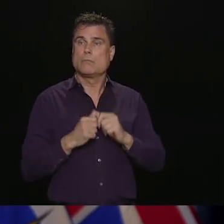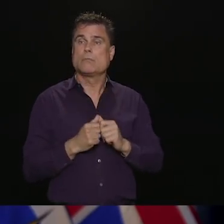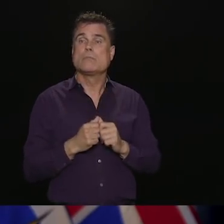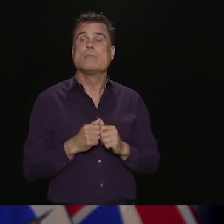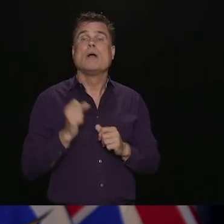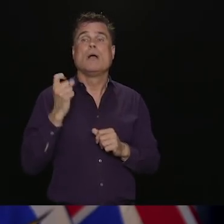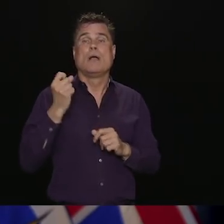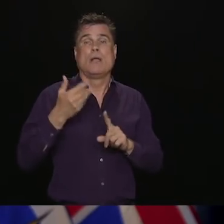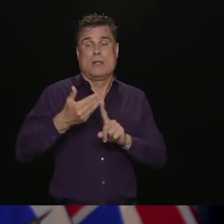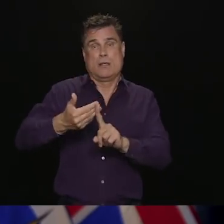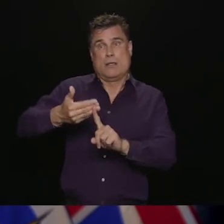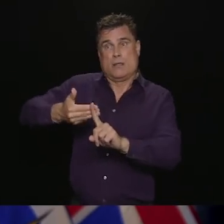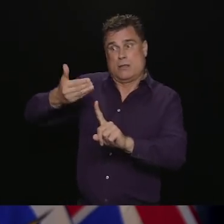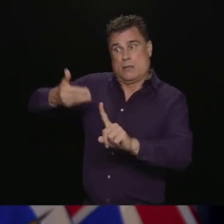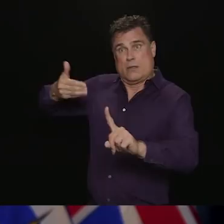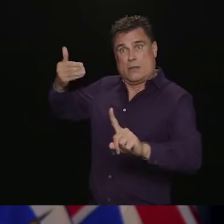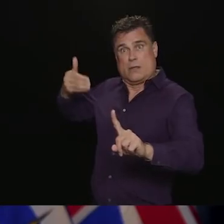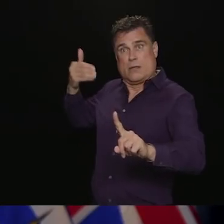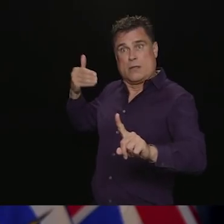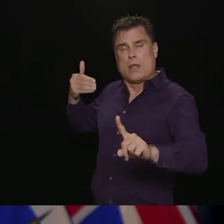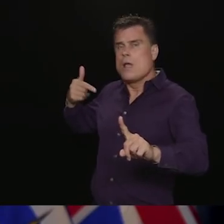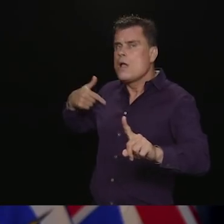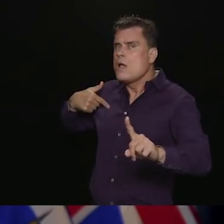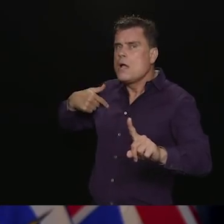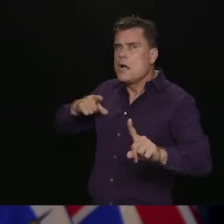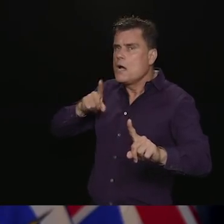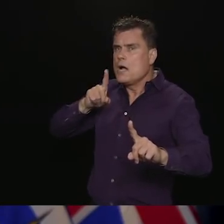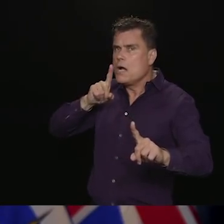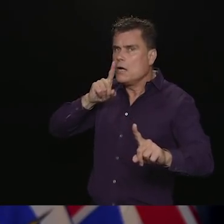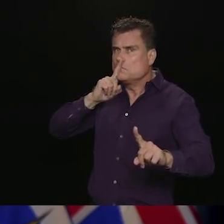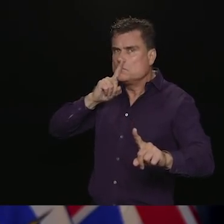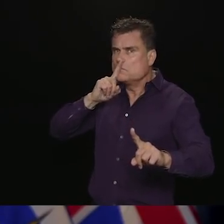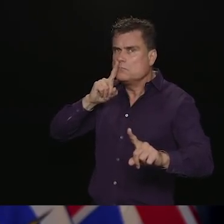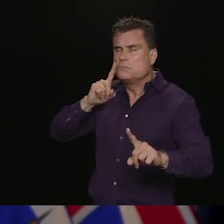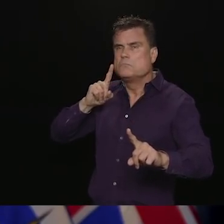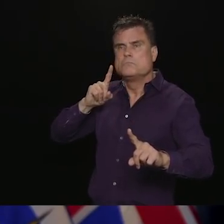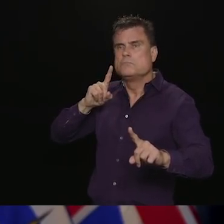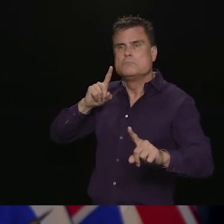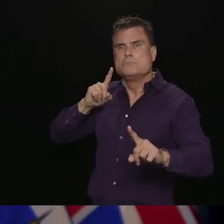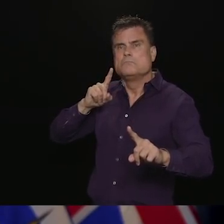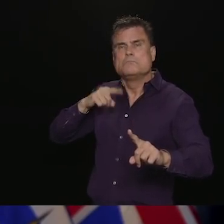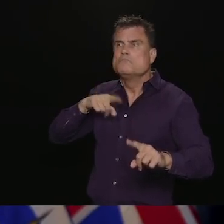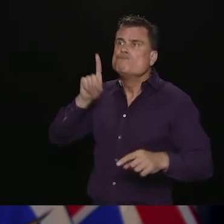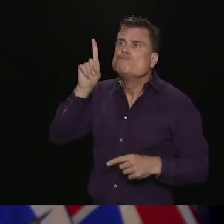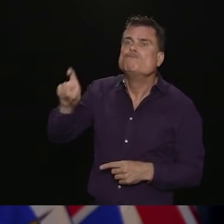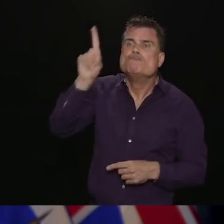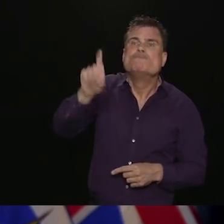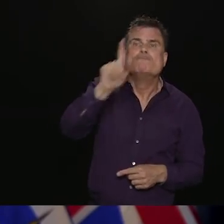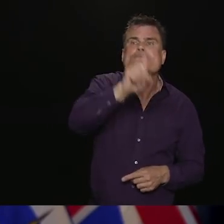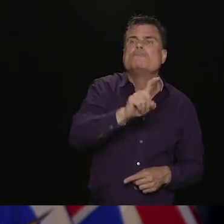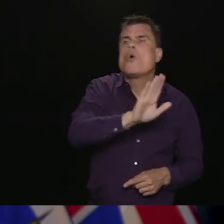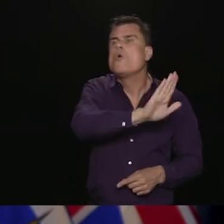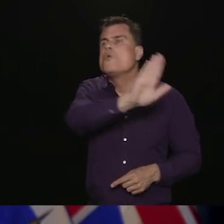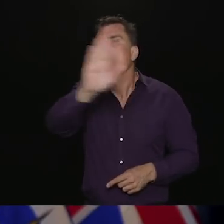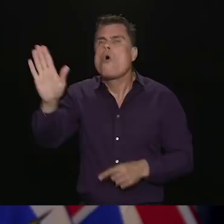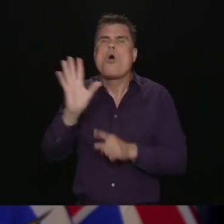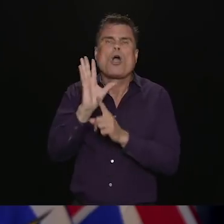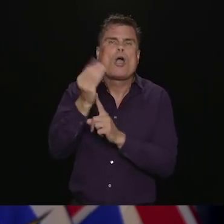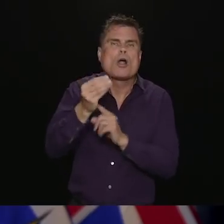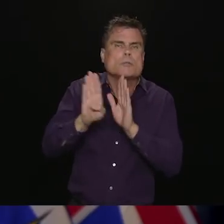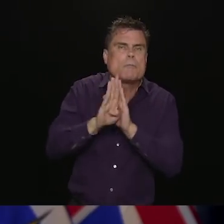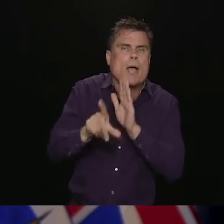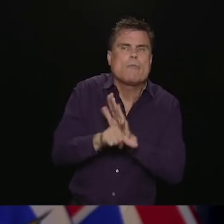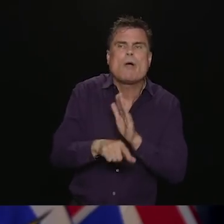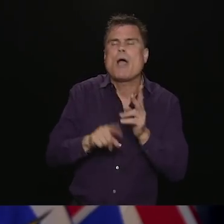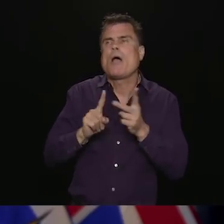been collecting it systematically for cases right now, but part of the way that we're looking at